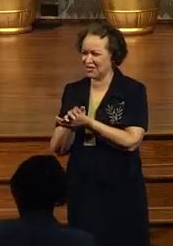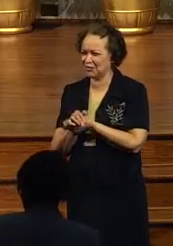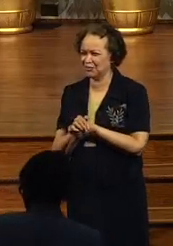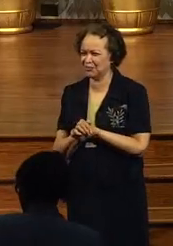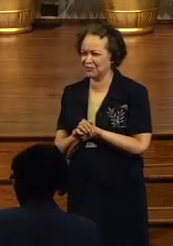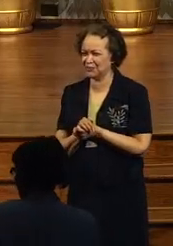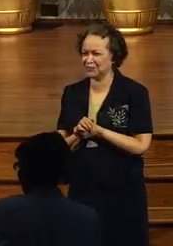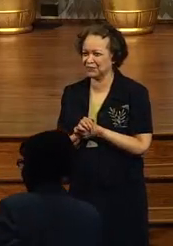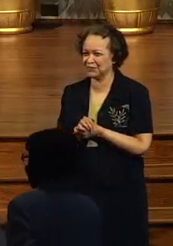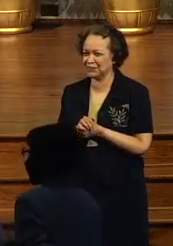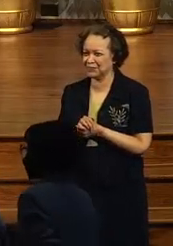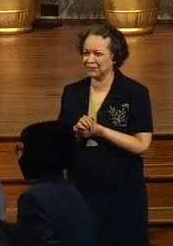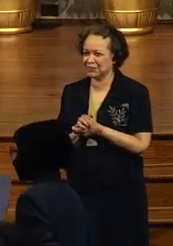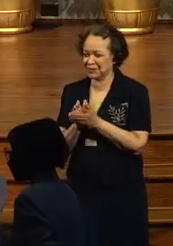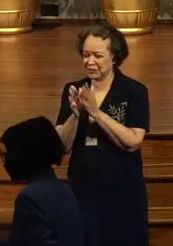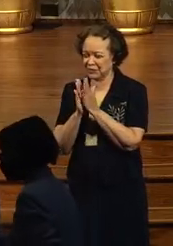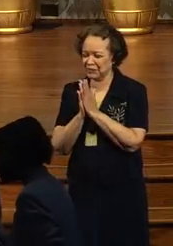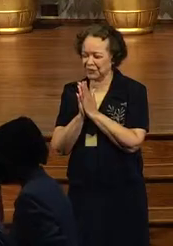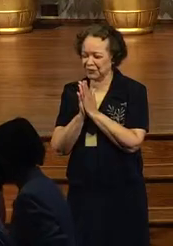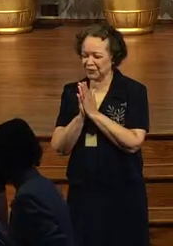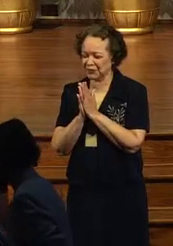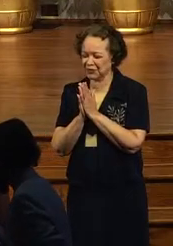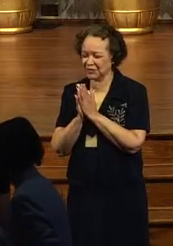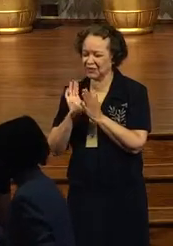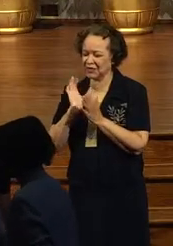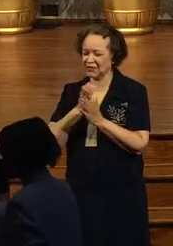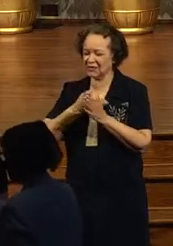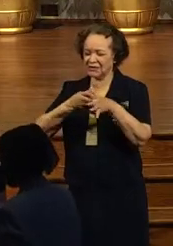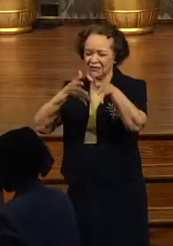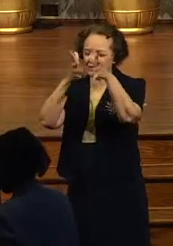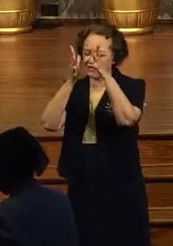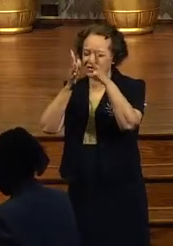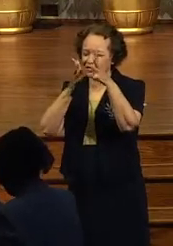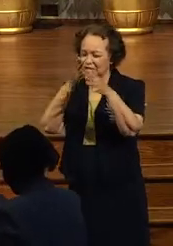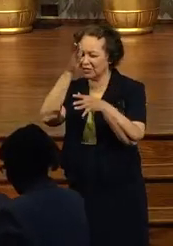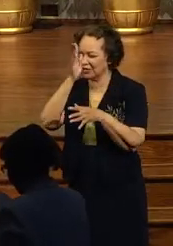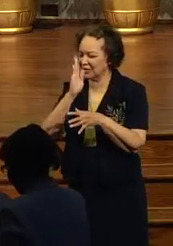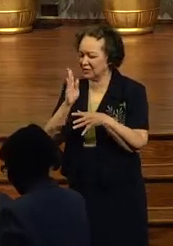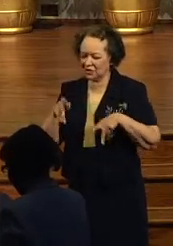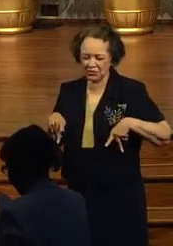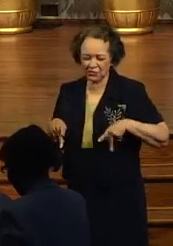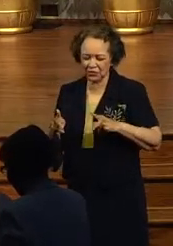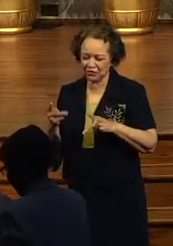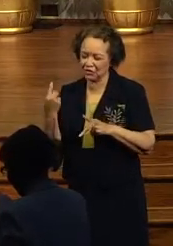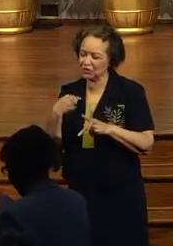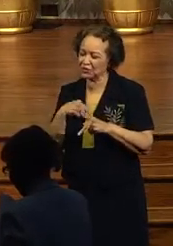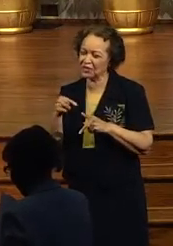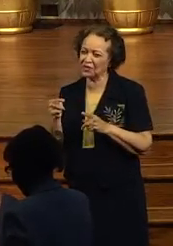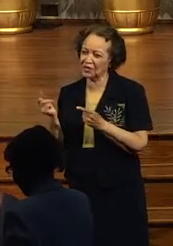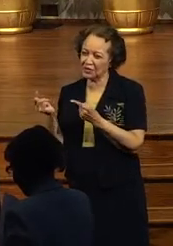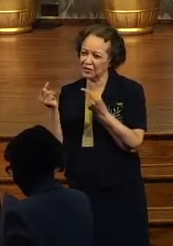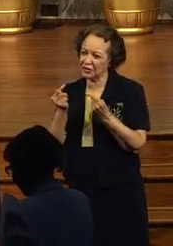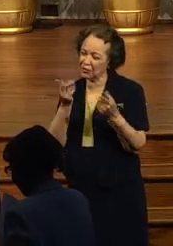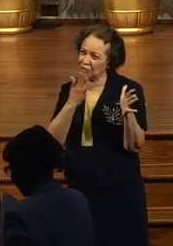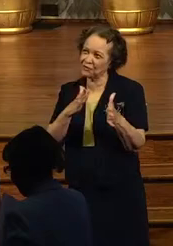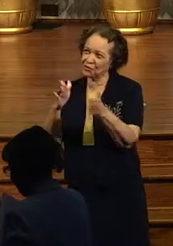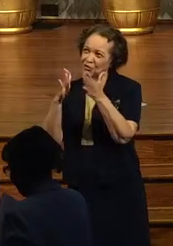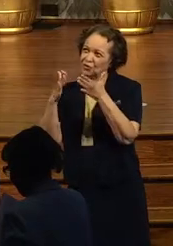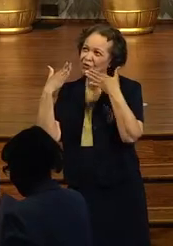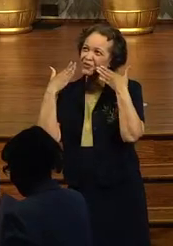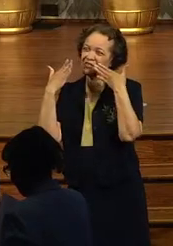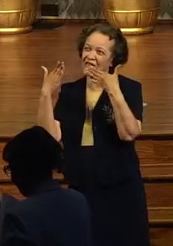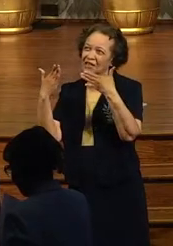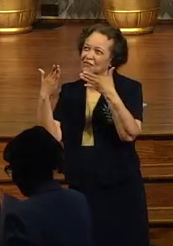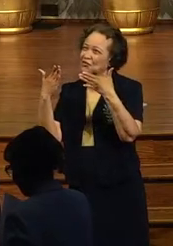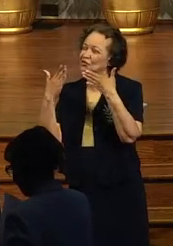place. Let us pray. Our Father and our God, is indeed privileged that we can come before you. We're thankful and